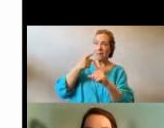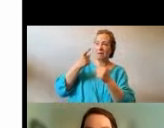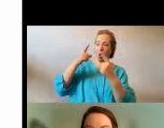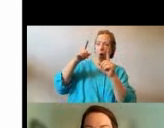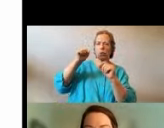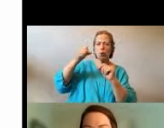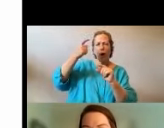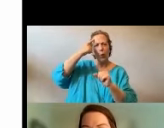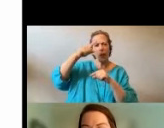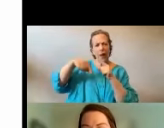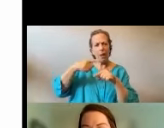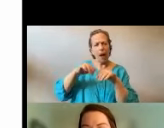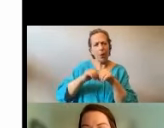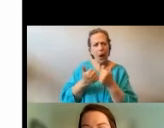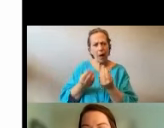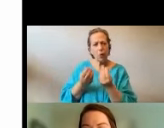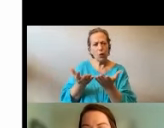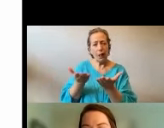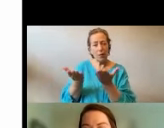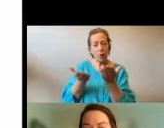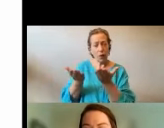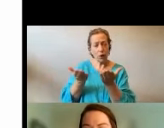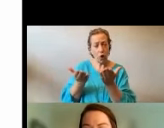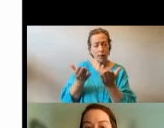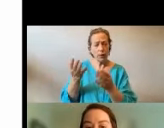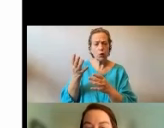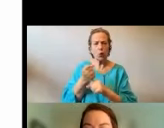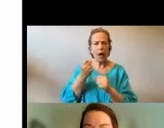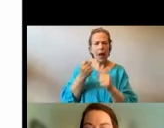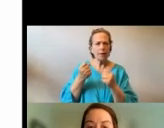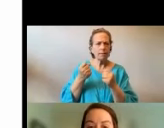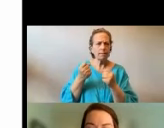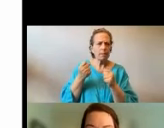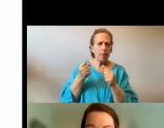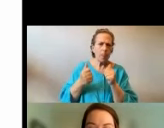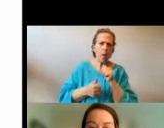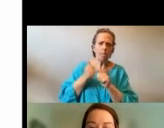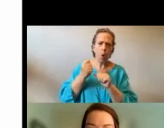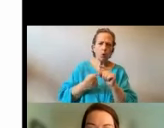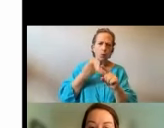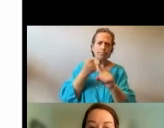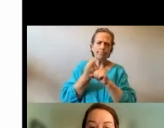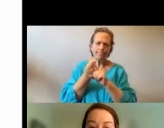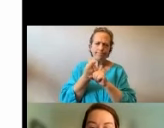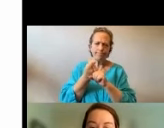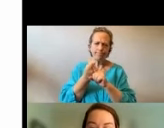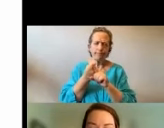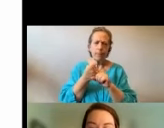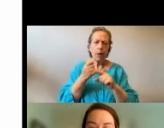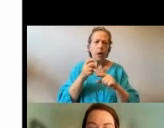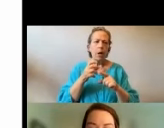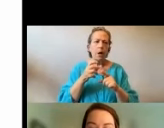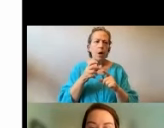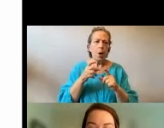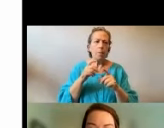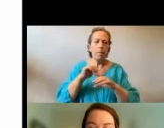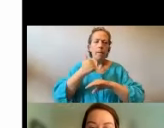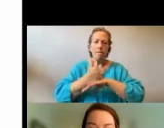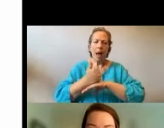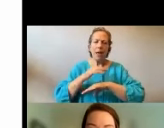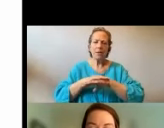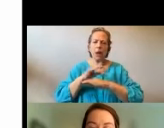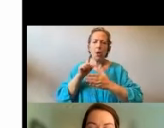services can be delivered in the highest yield or highest sort of return on investment manner based on what the